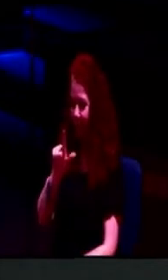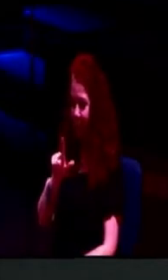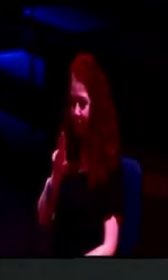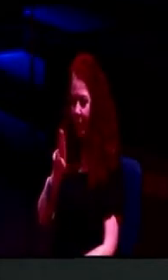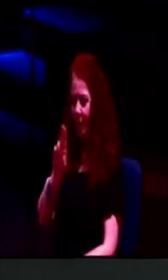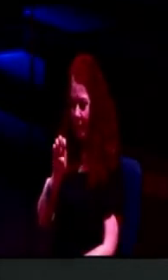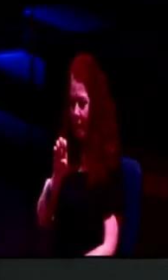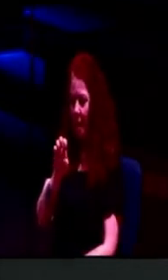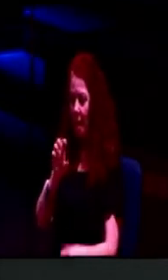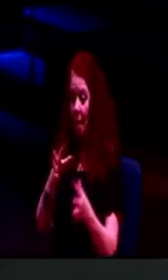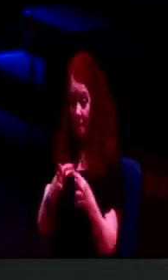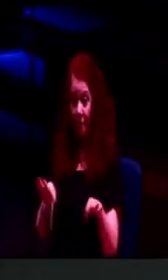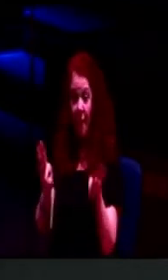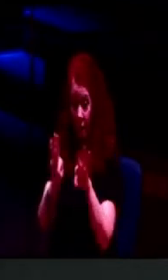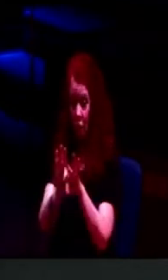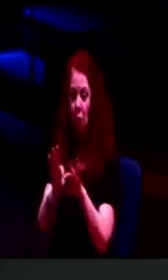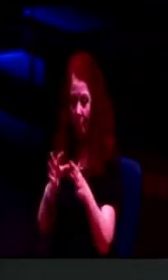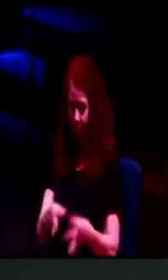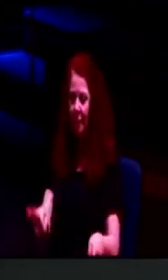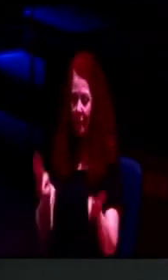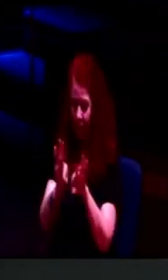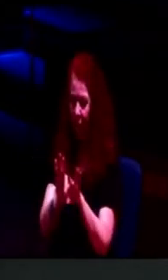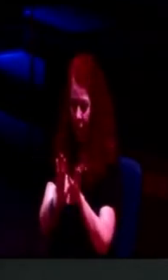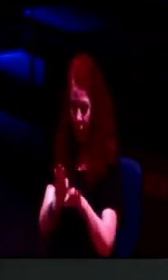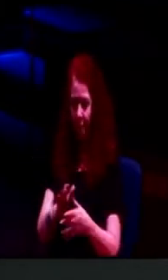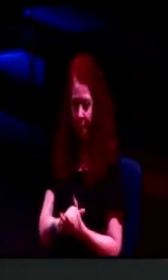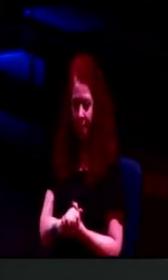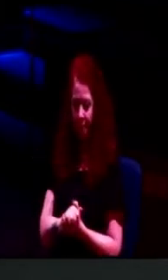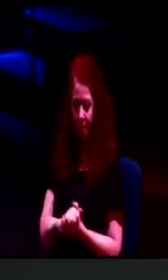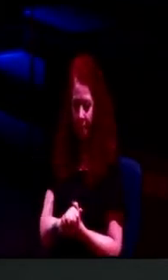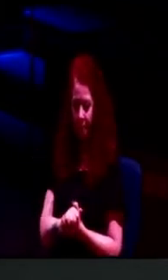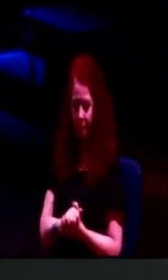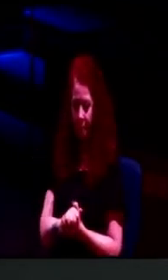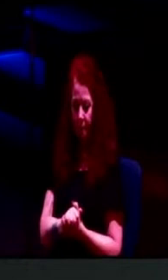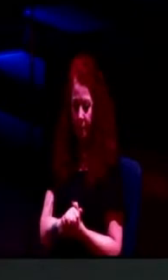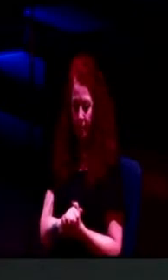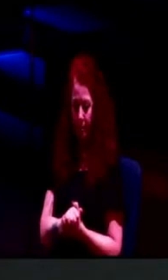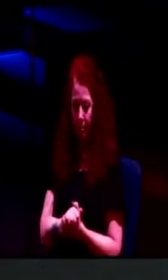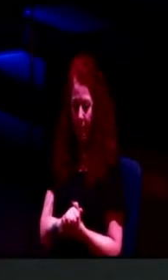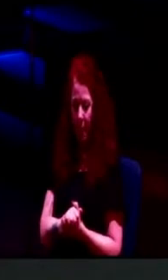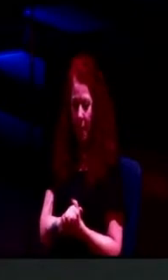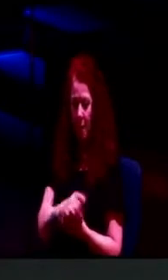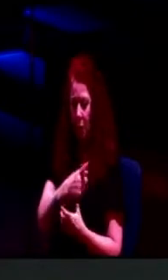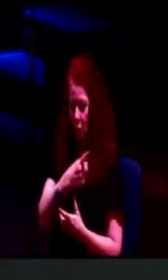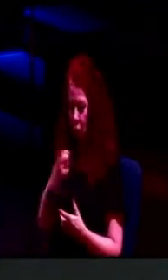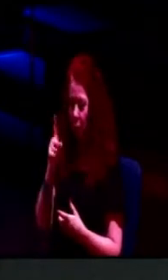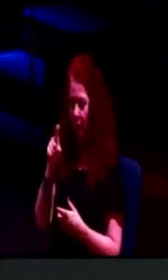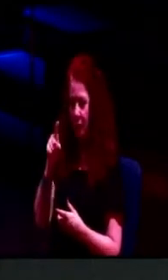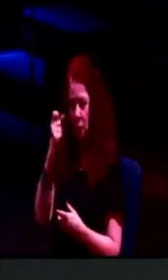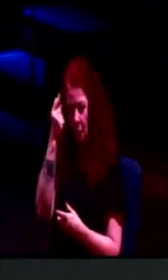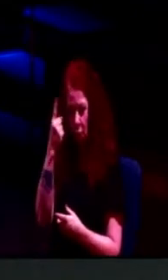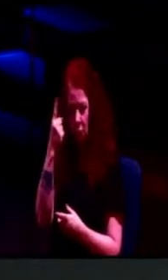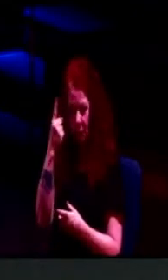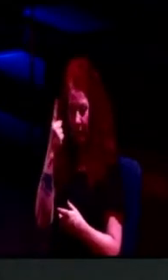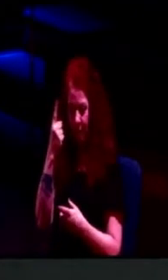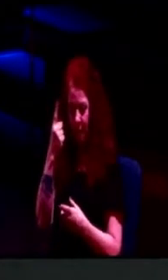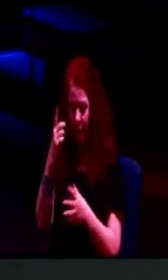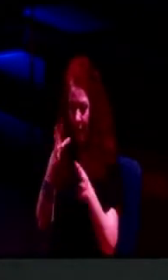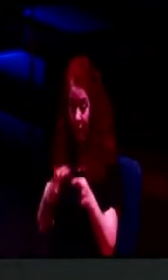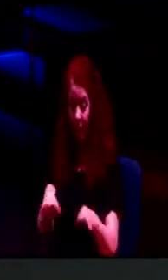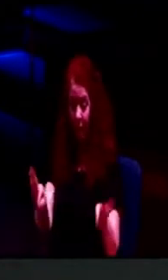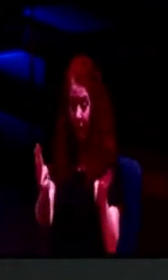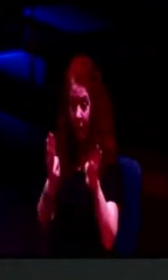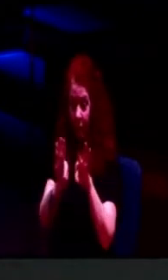across in your life is of great value, right? And it has to resonate with you. Let me show you a picture. I think I have a picture this